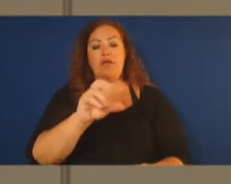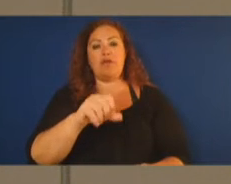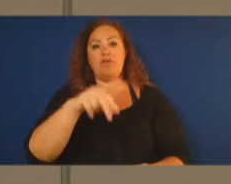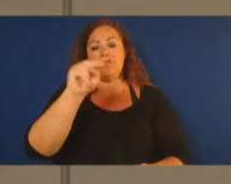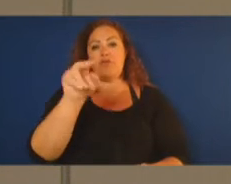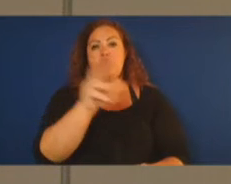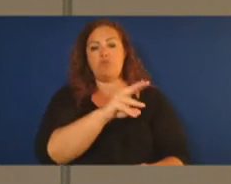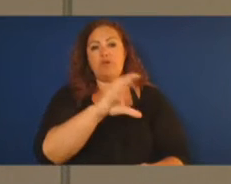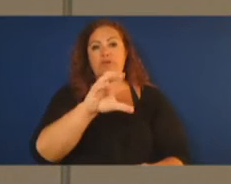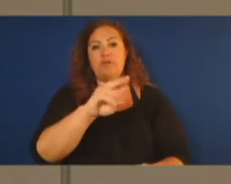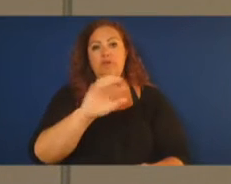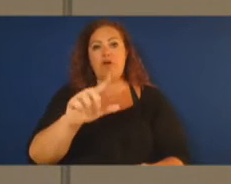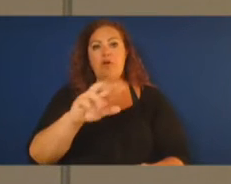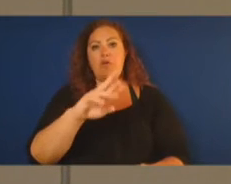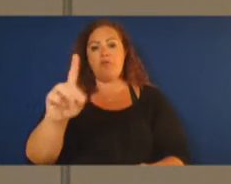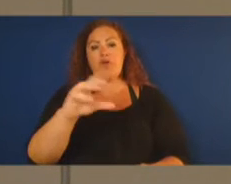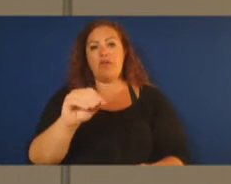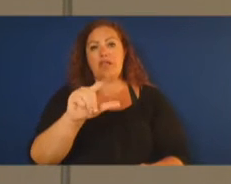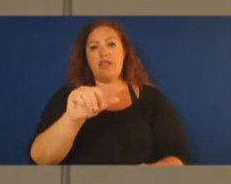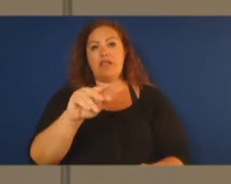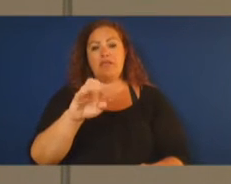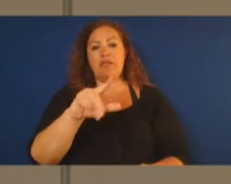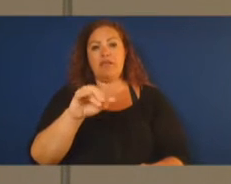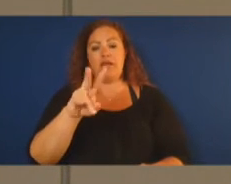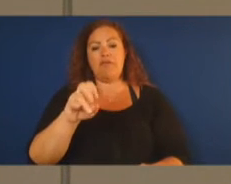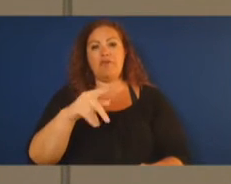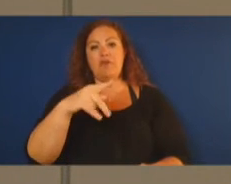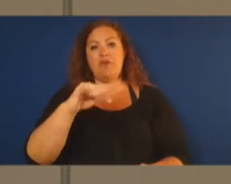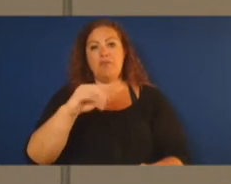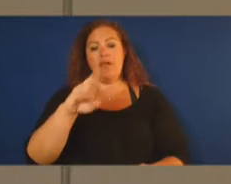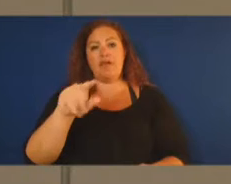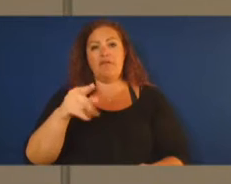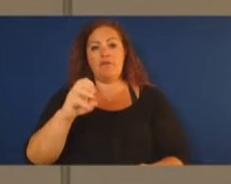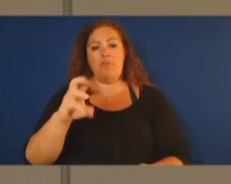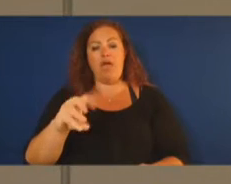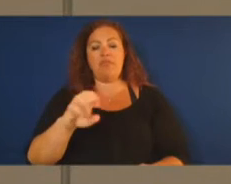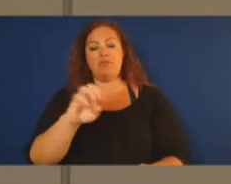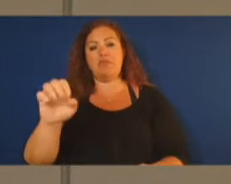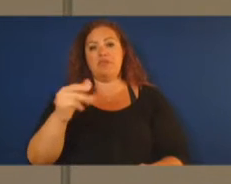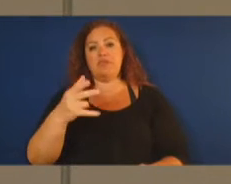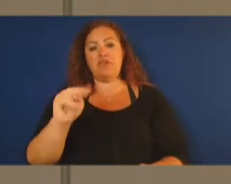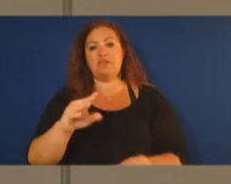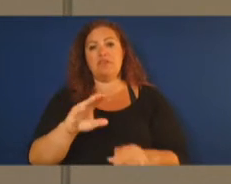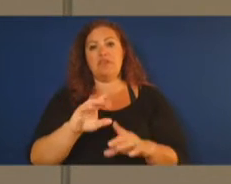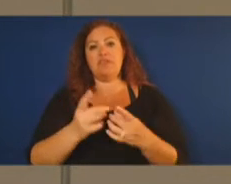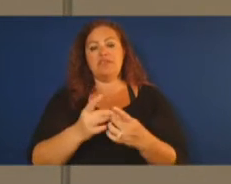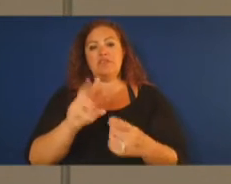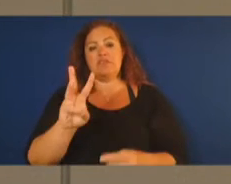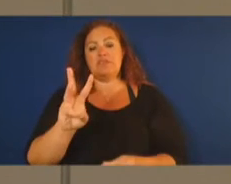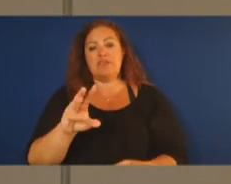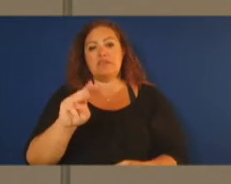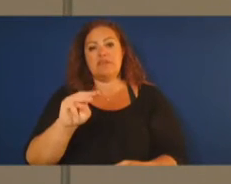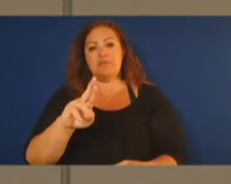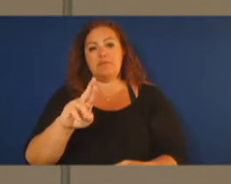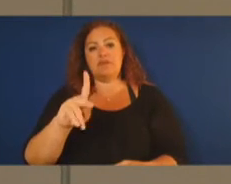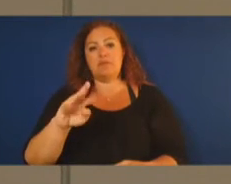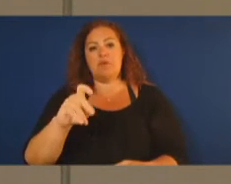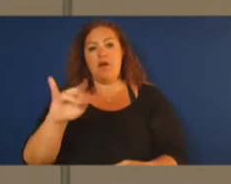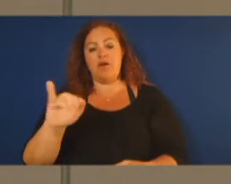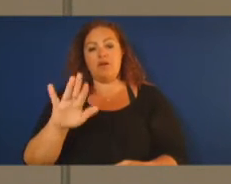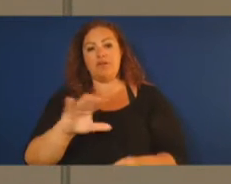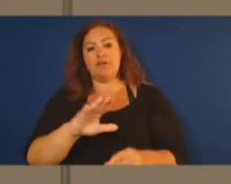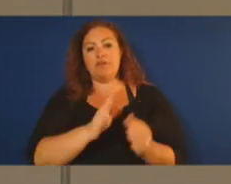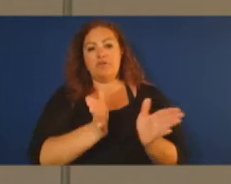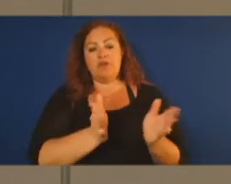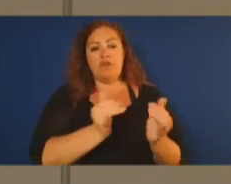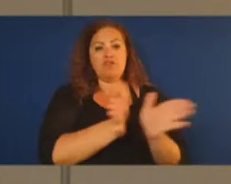Road and little Avenue North of Pineville Matthews Road and East of Johnson Road in Council district 6 Mr B's District the current zoning is General business